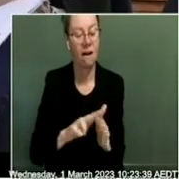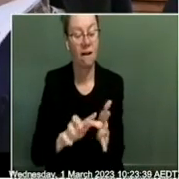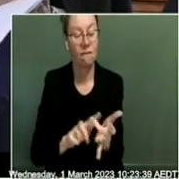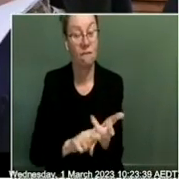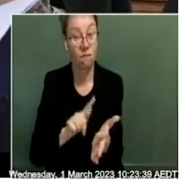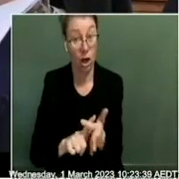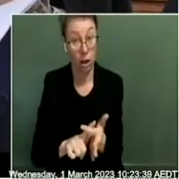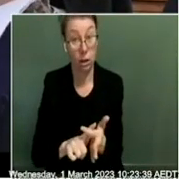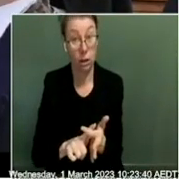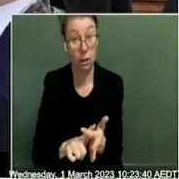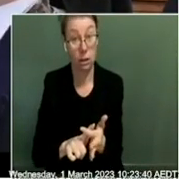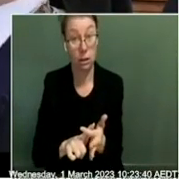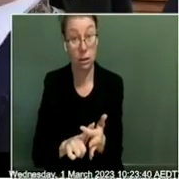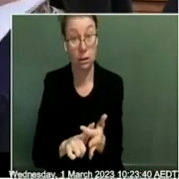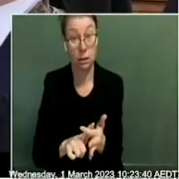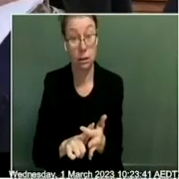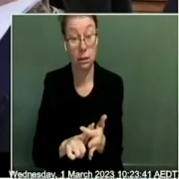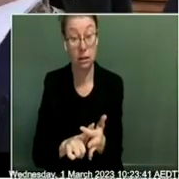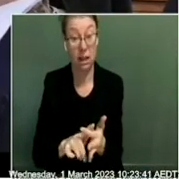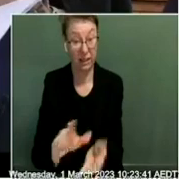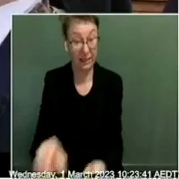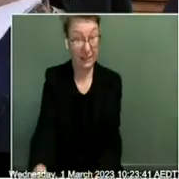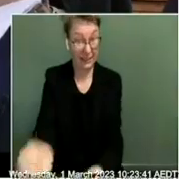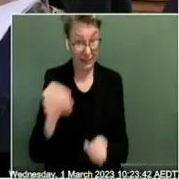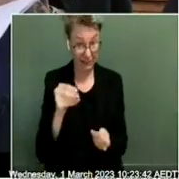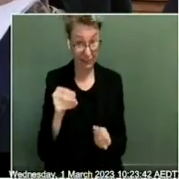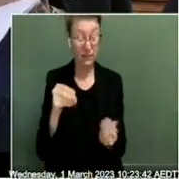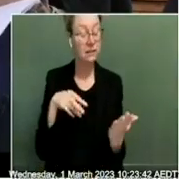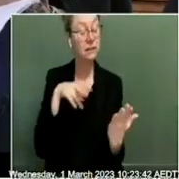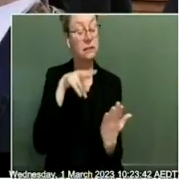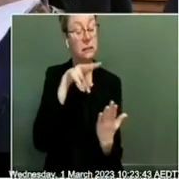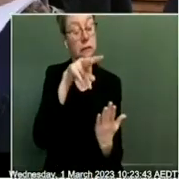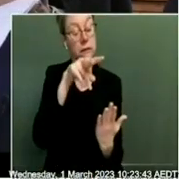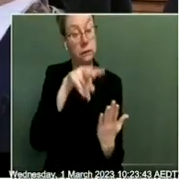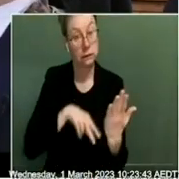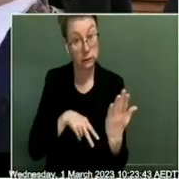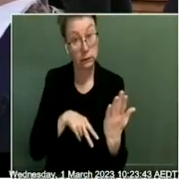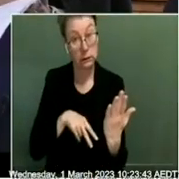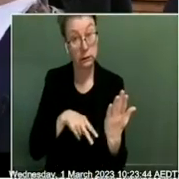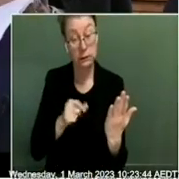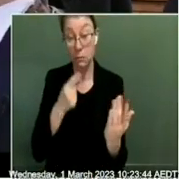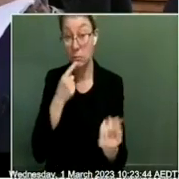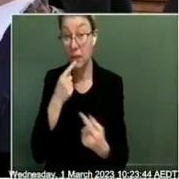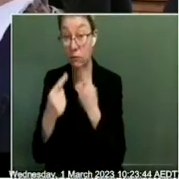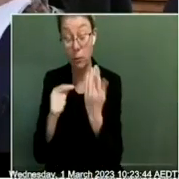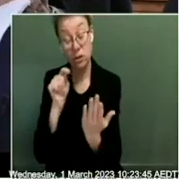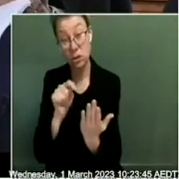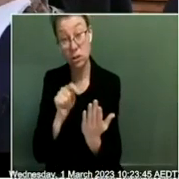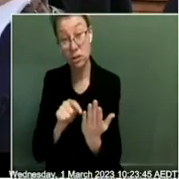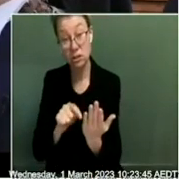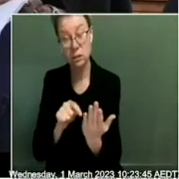records. And you have a look at some of the information on there, and it talks about...